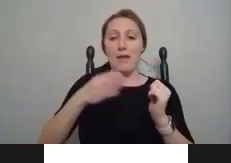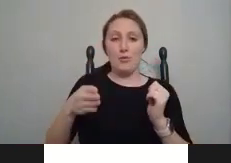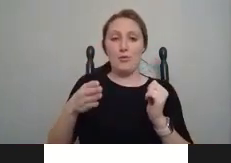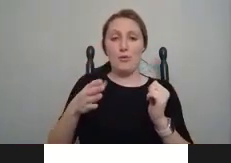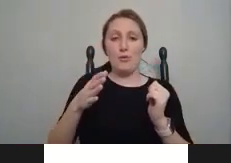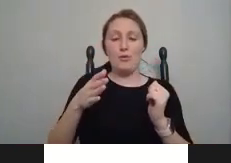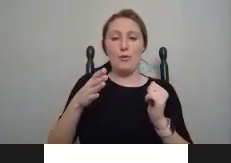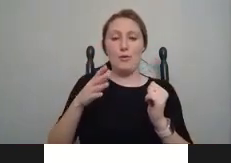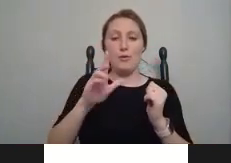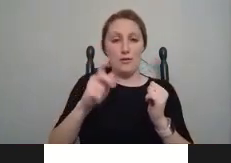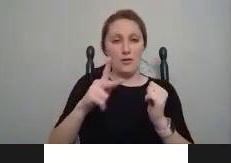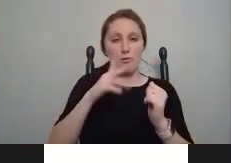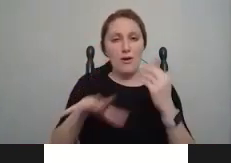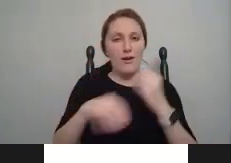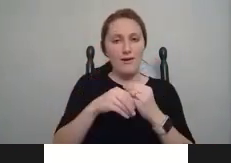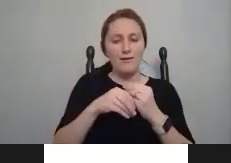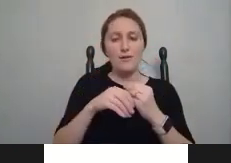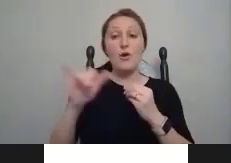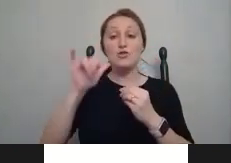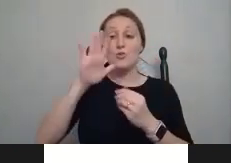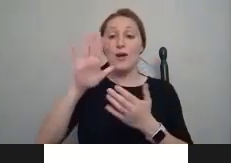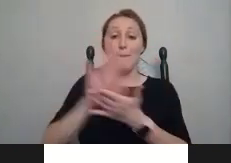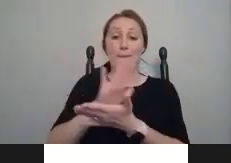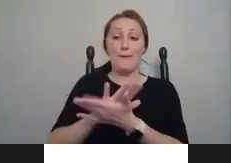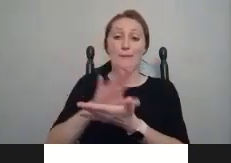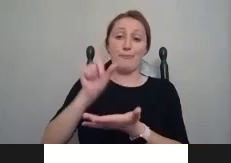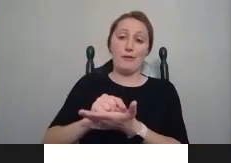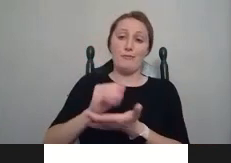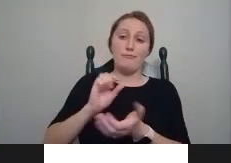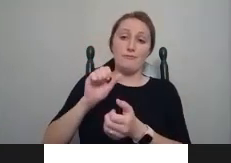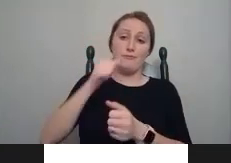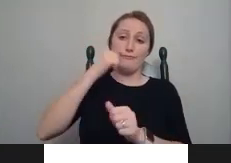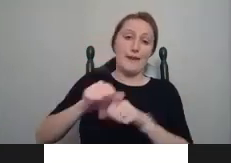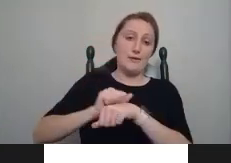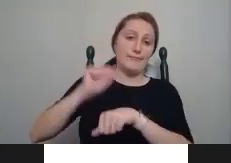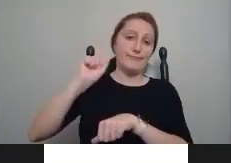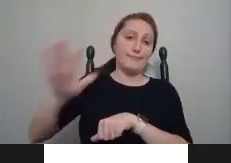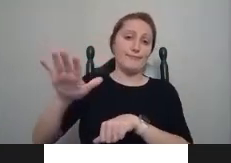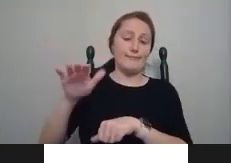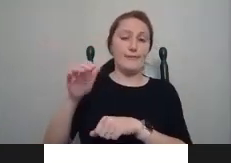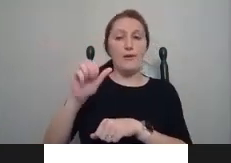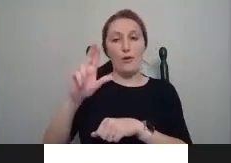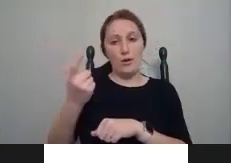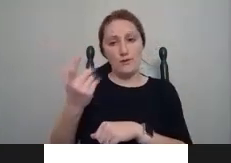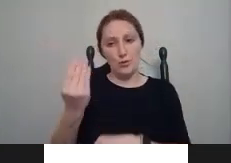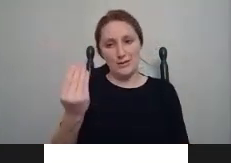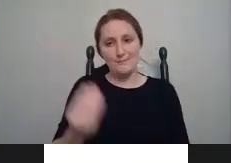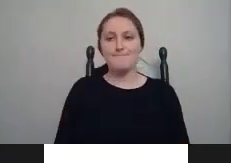link to it. It'll also be in a paper copy in the mail. We're putting everything in the mail on the 14th.